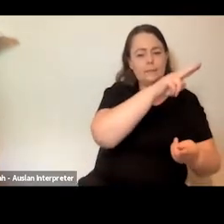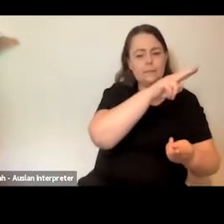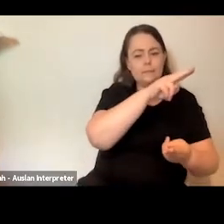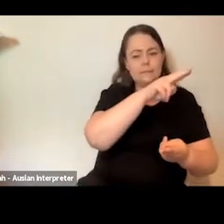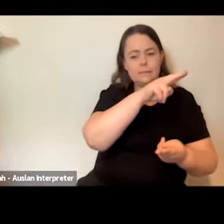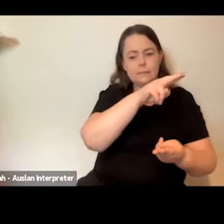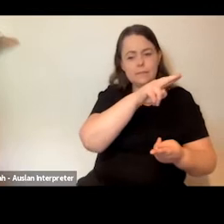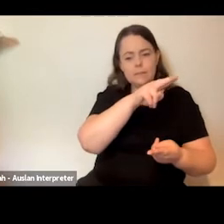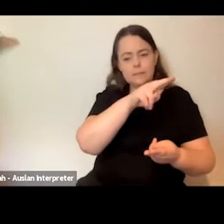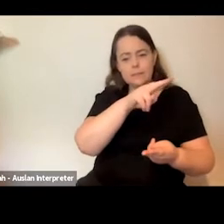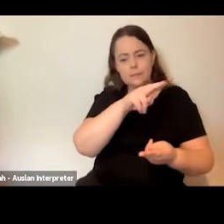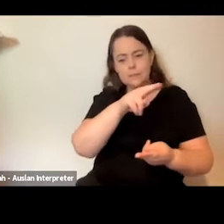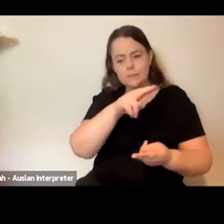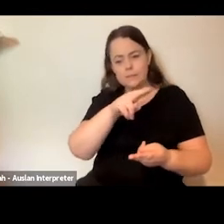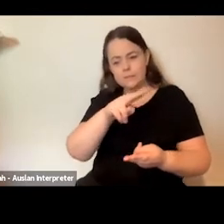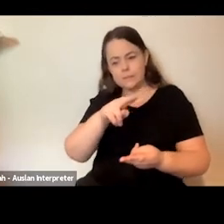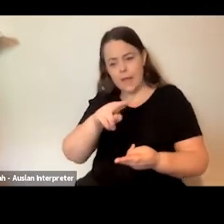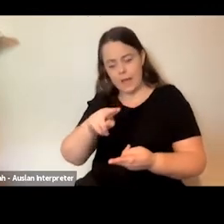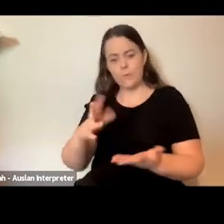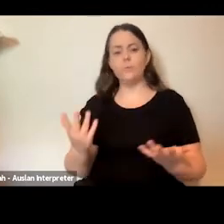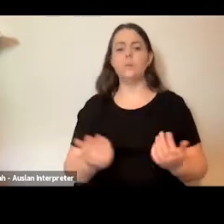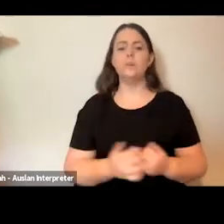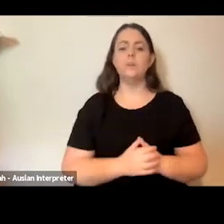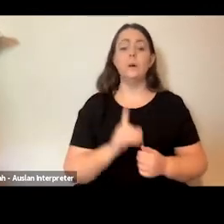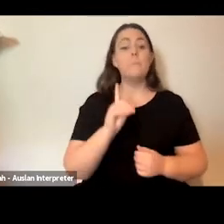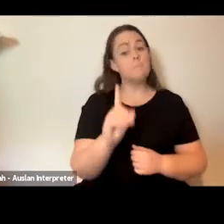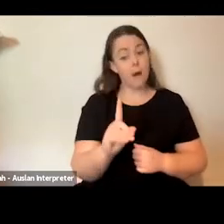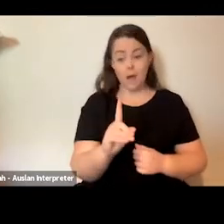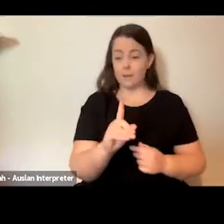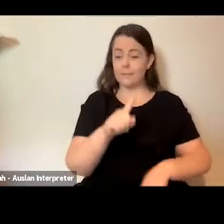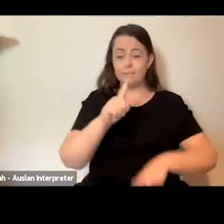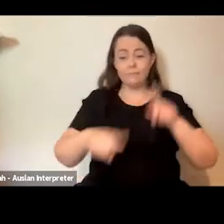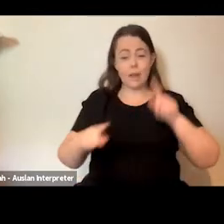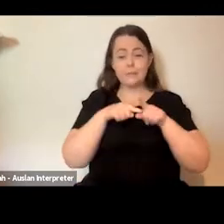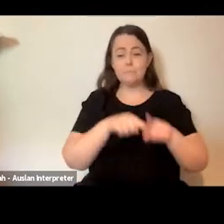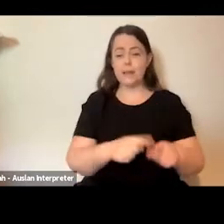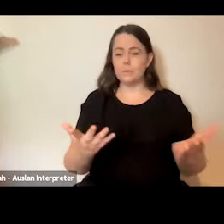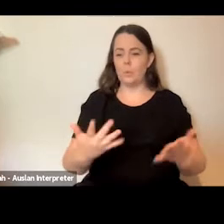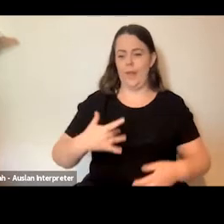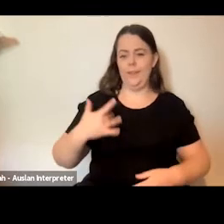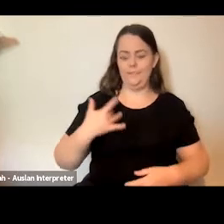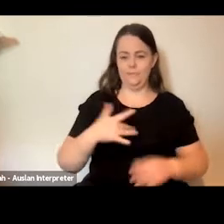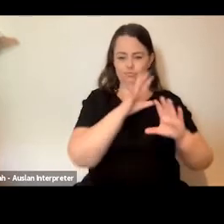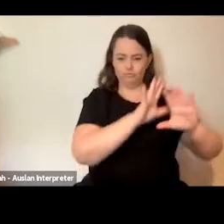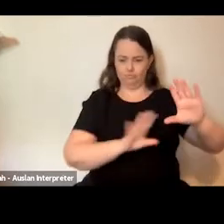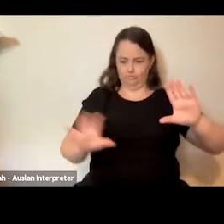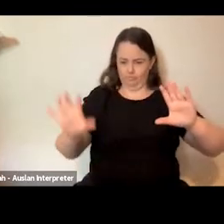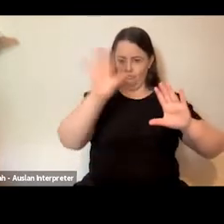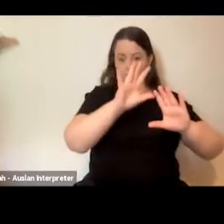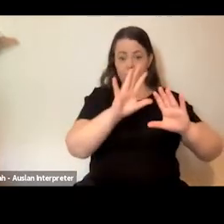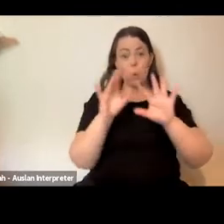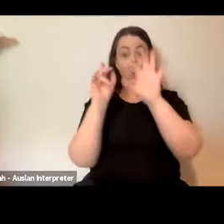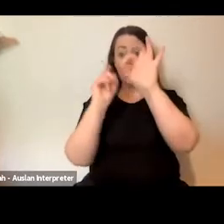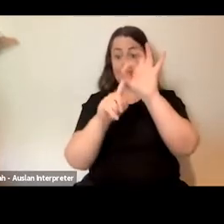jurisdictional variation in heroin use. And this kind of reduction was largely driven by reductions in Queensland,